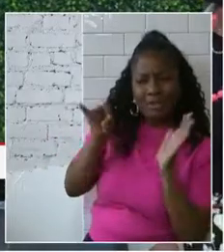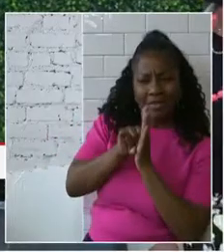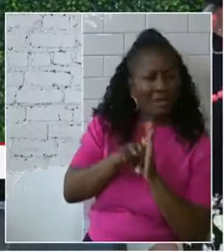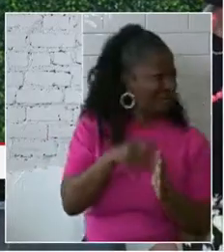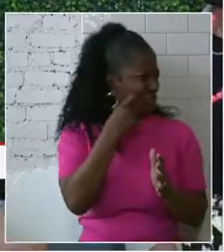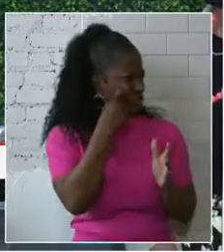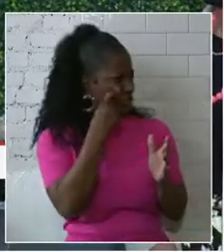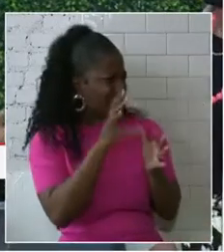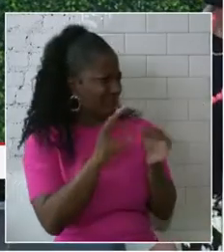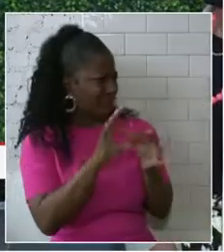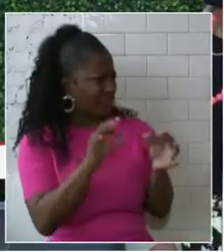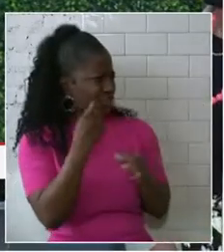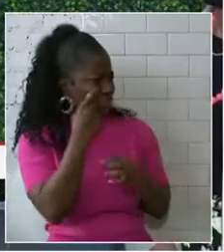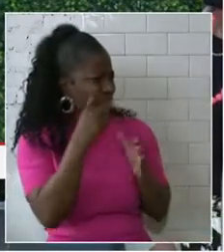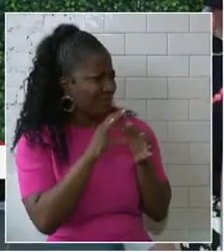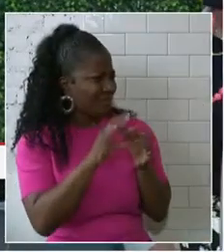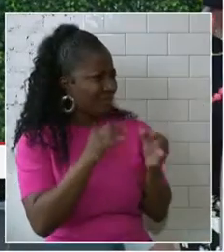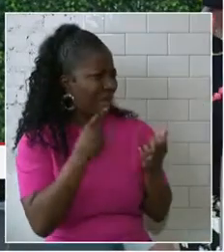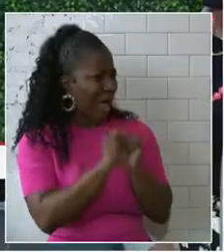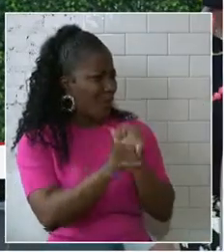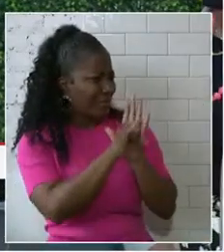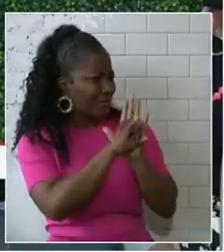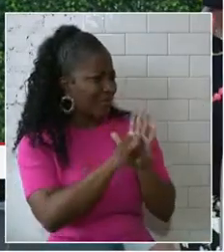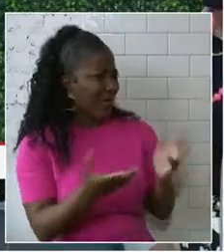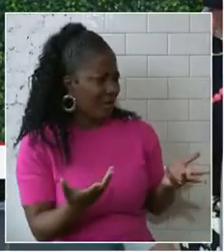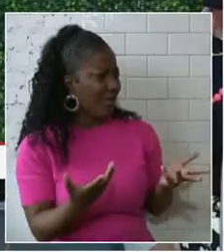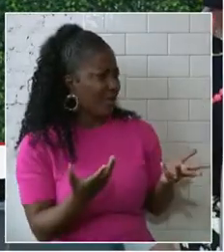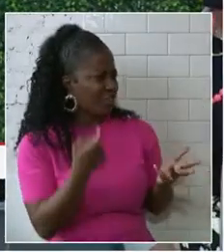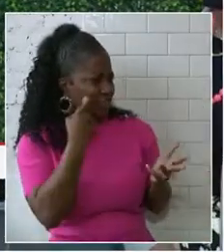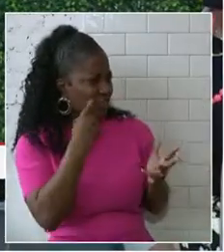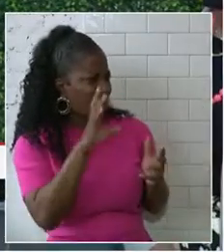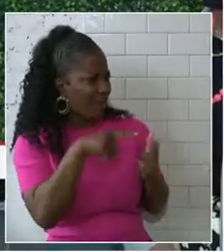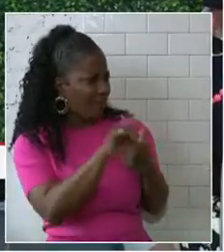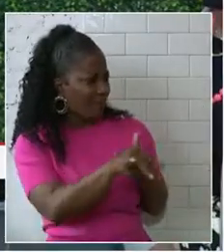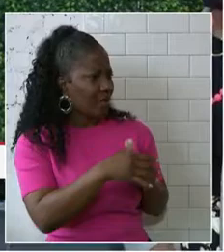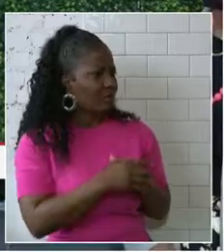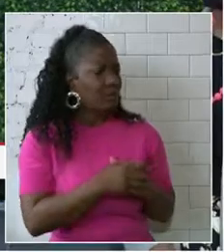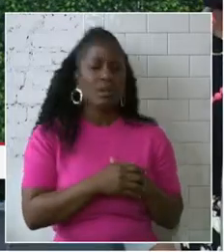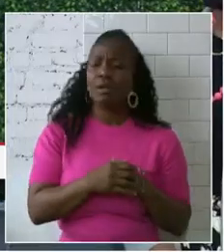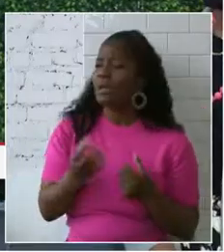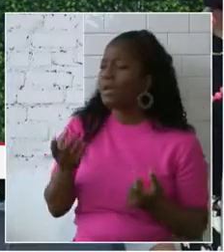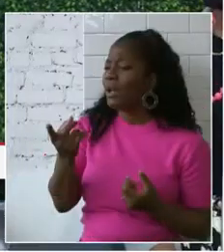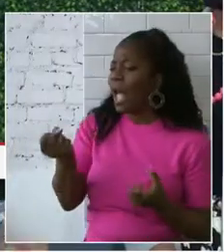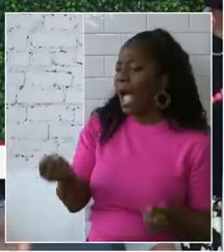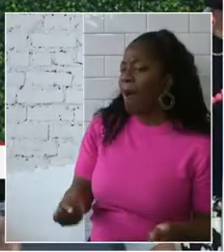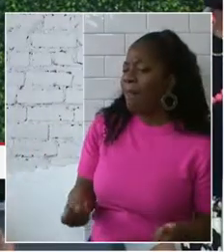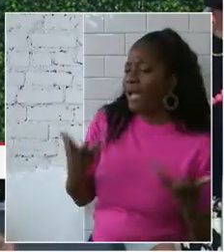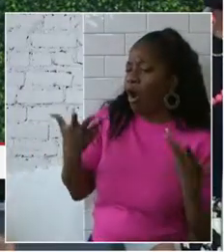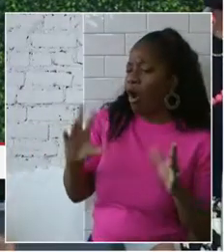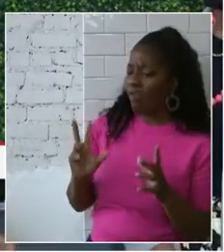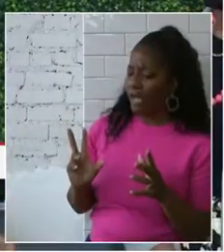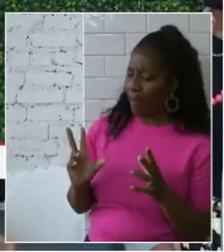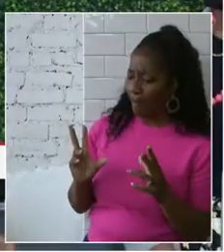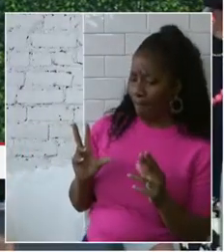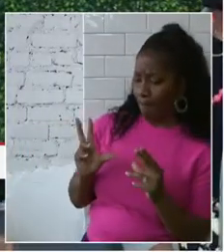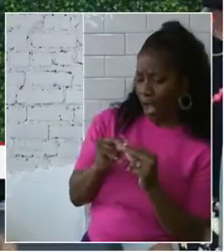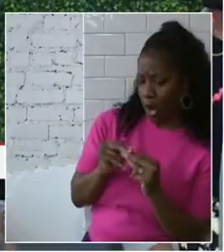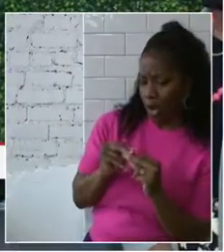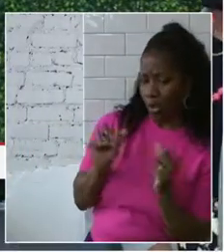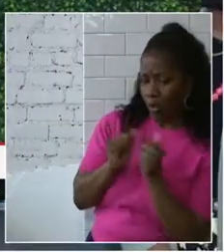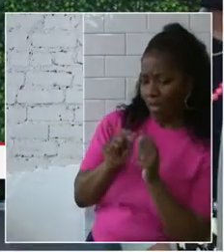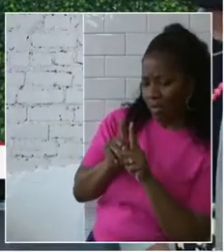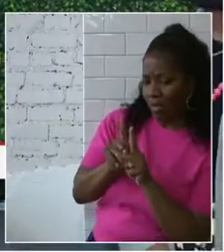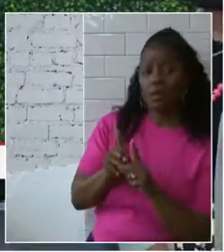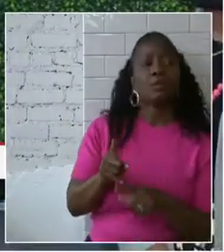through Director Harley Harper spoke through that criteria. How many have actually been paired up with mentors? That's